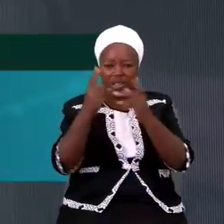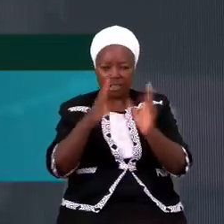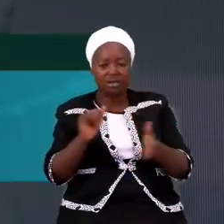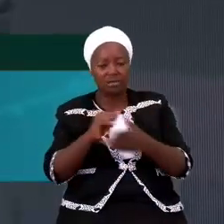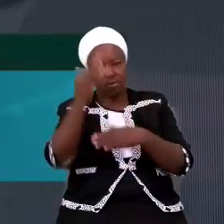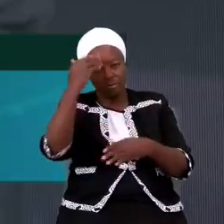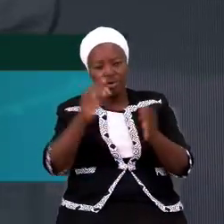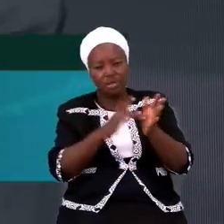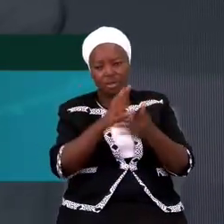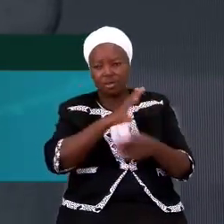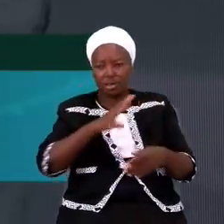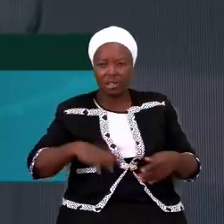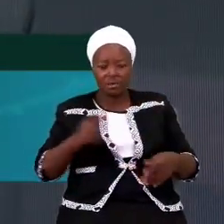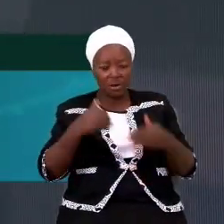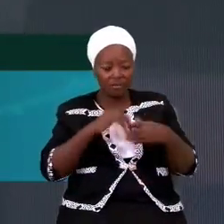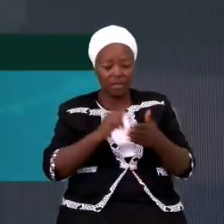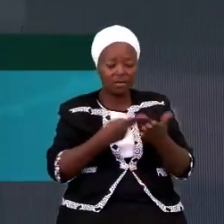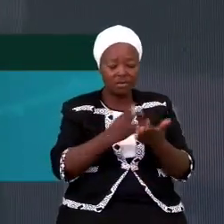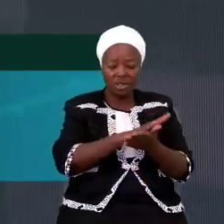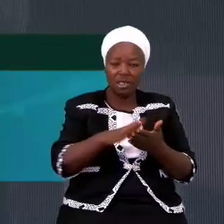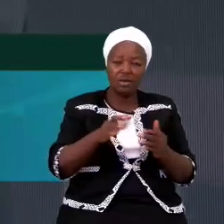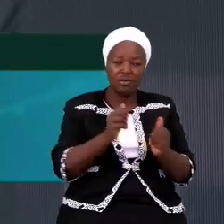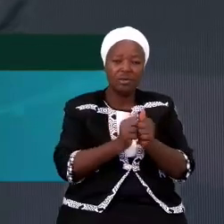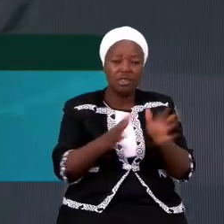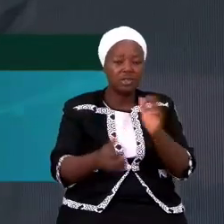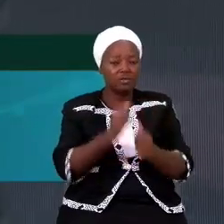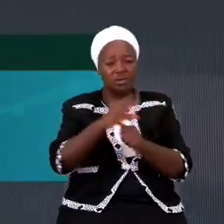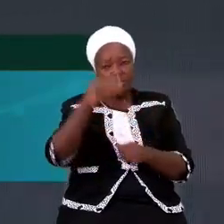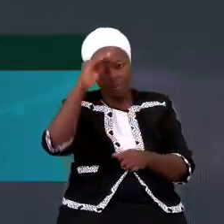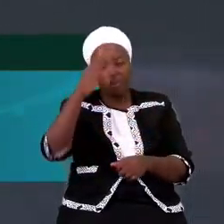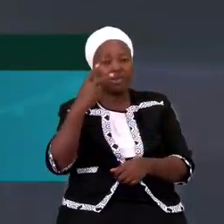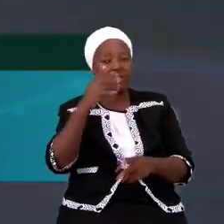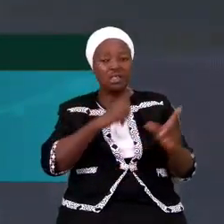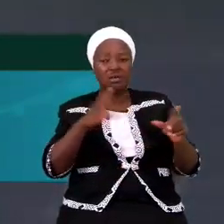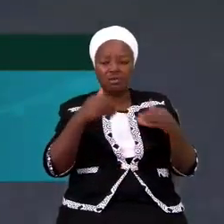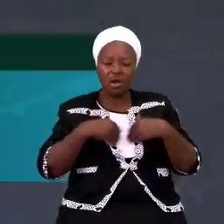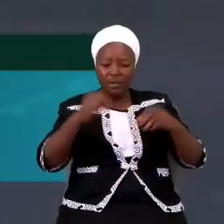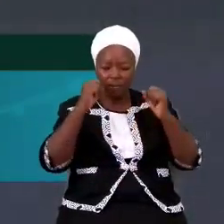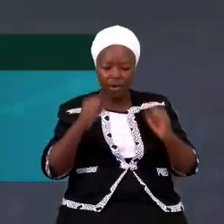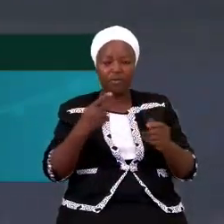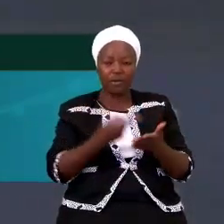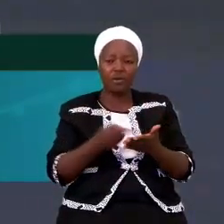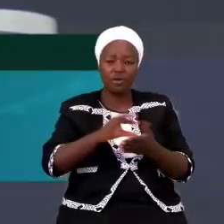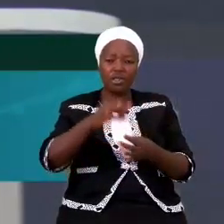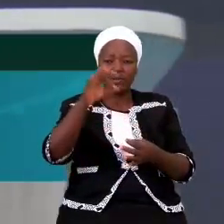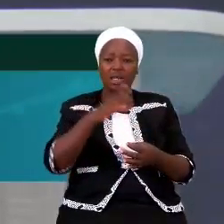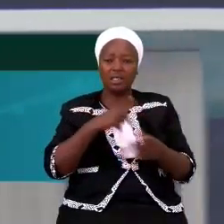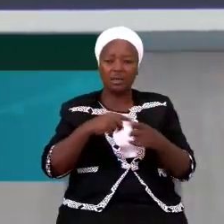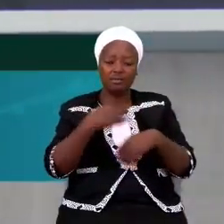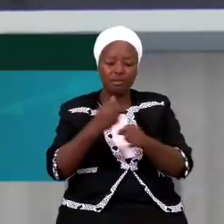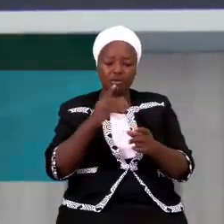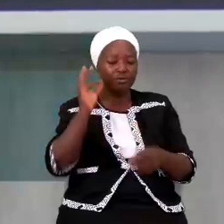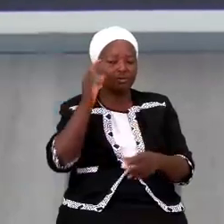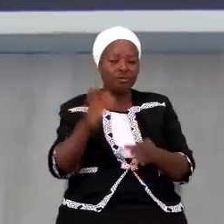Holy Ghost, and it makes you fruitful in the service of the Lord. And the Lord is recording, he's done that good thing, there's a